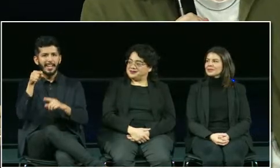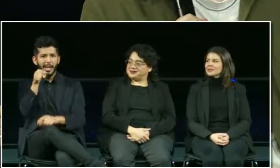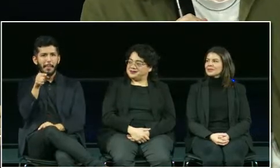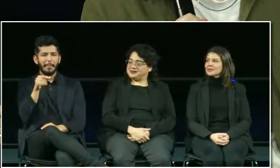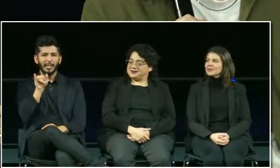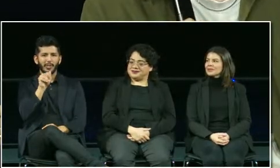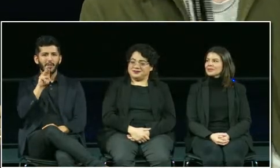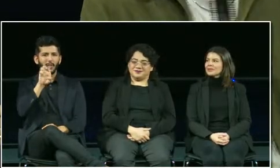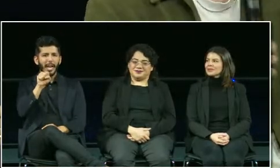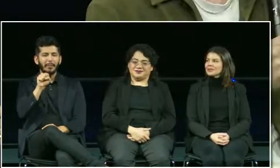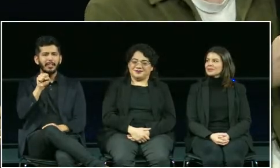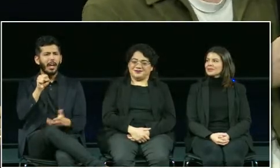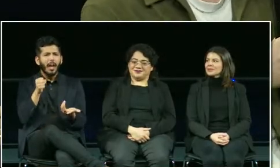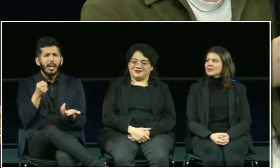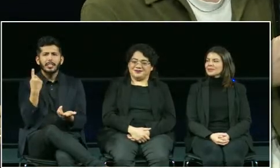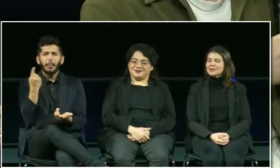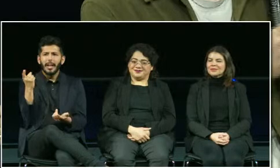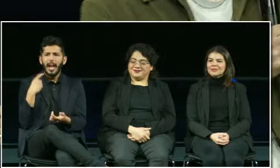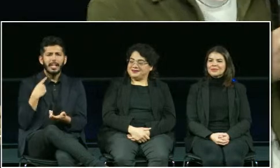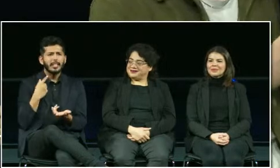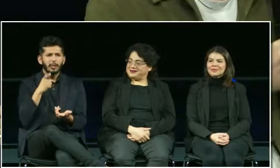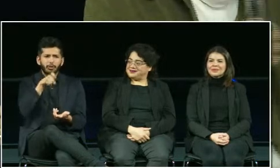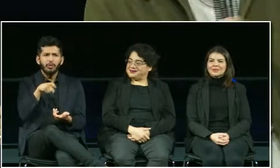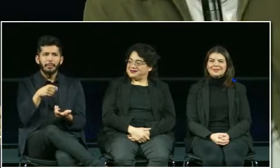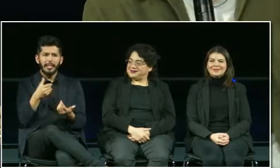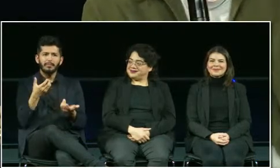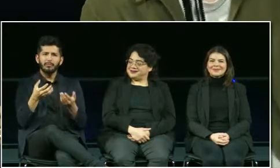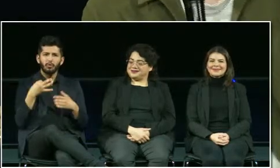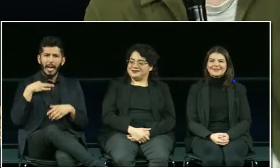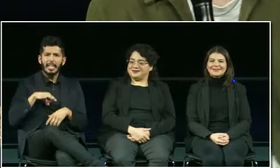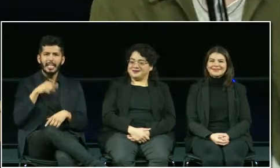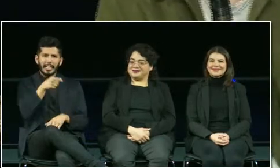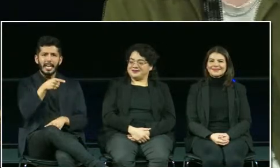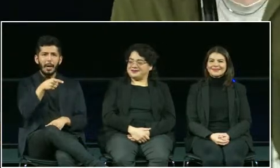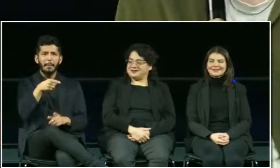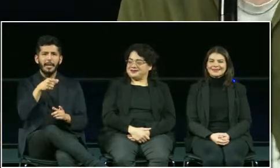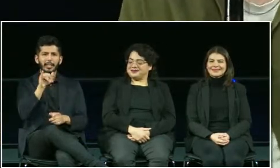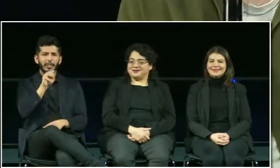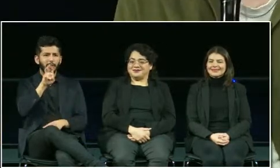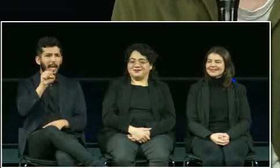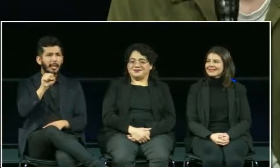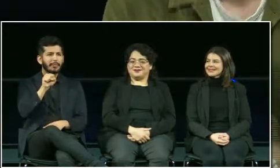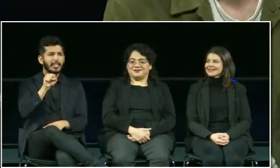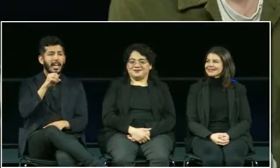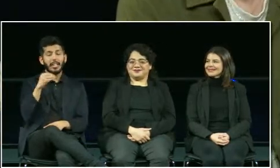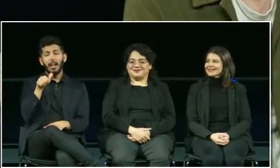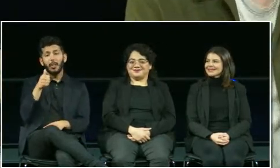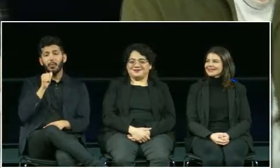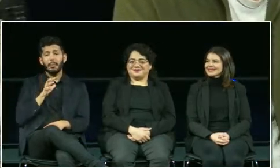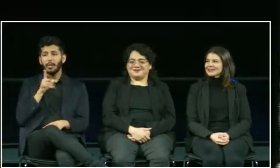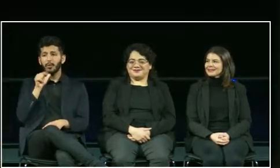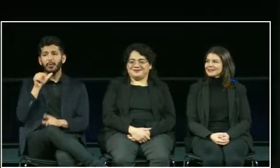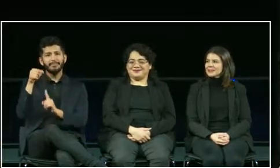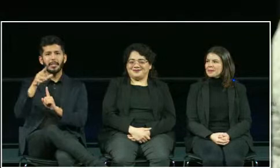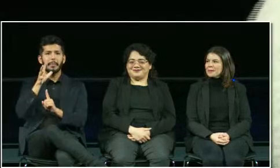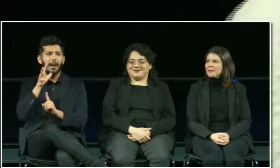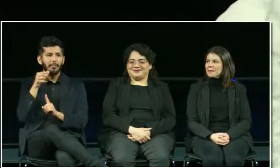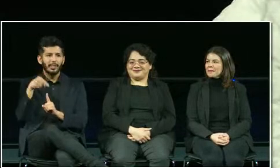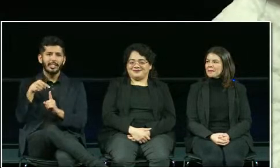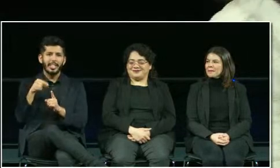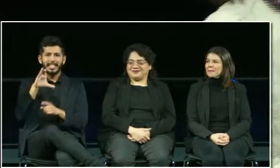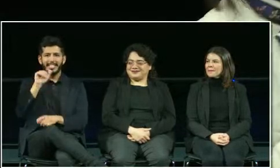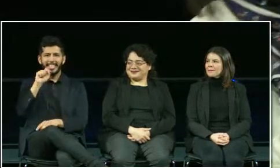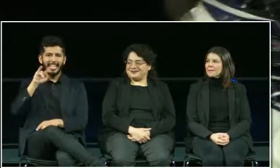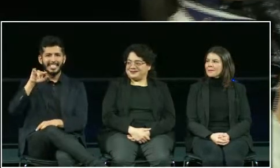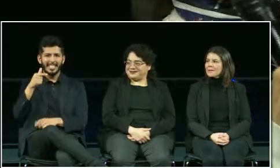about young James Martin? And so maybe it's her we should be crediting. Thanks, mum. She's the casting director of this film. Moms. By